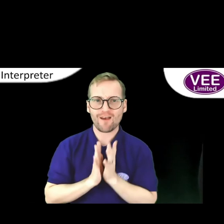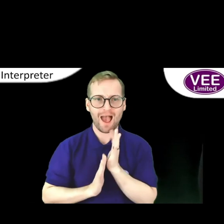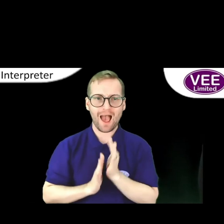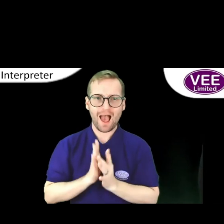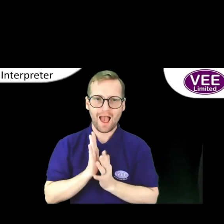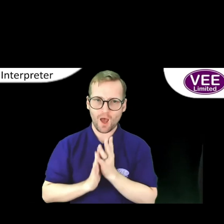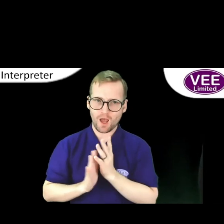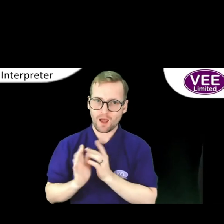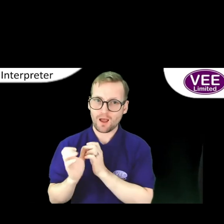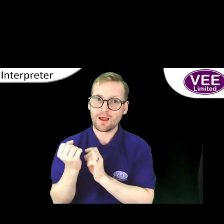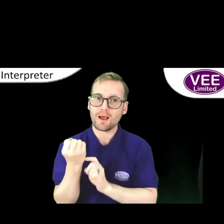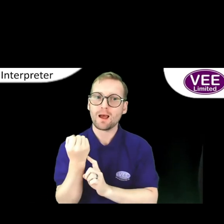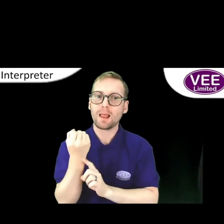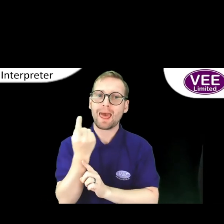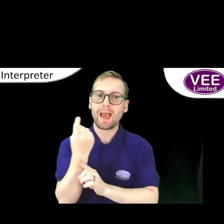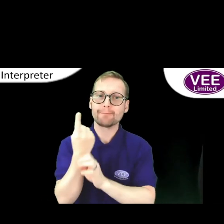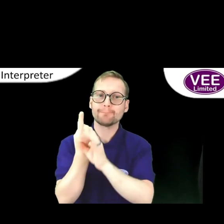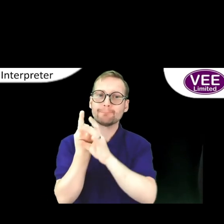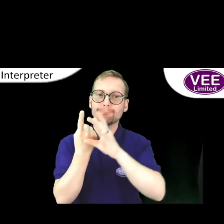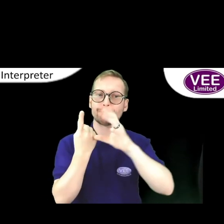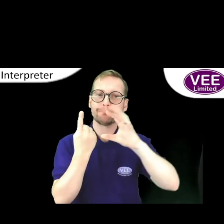and our lamp.